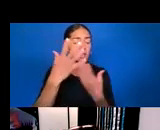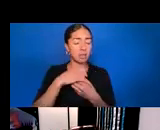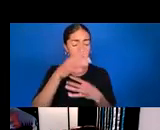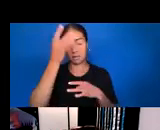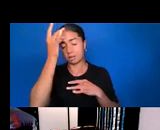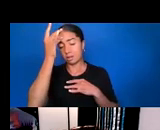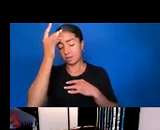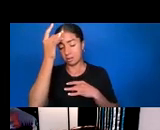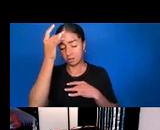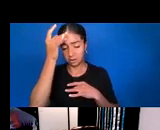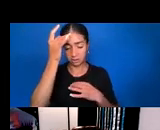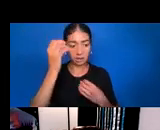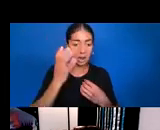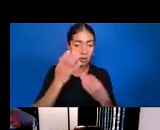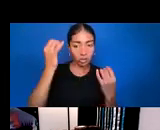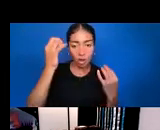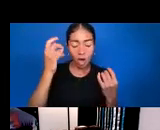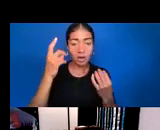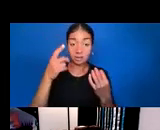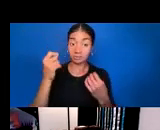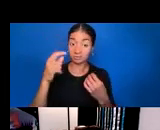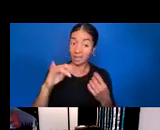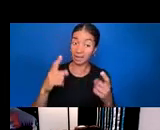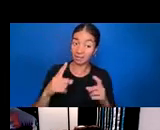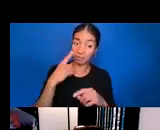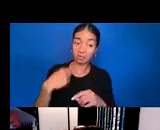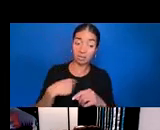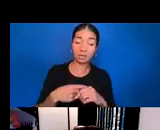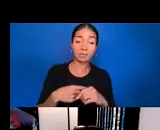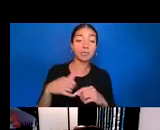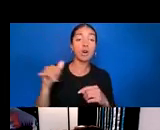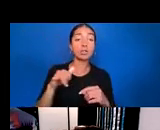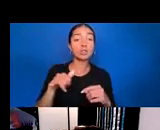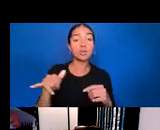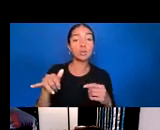It has for me. Also some compassion and empathy.